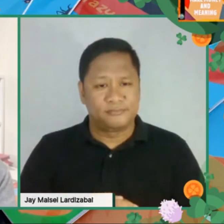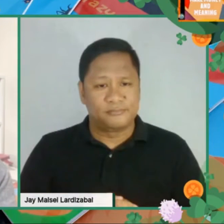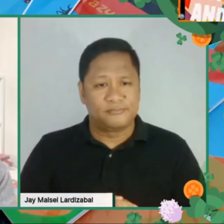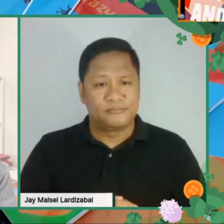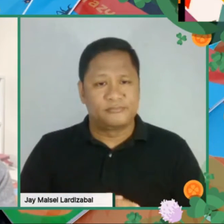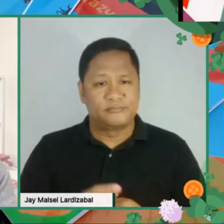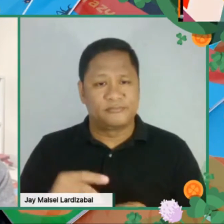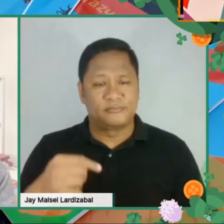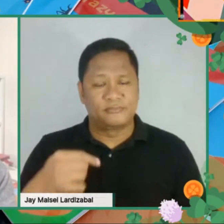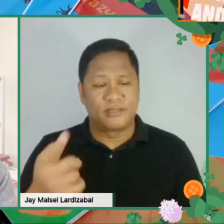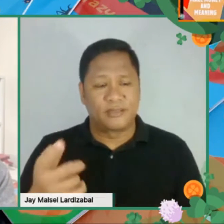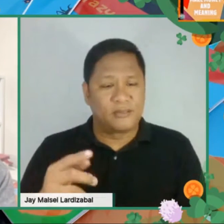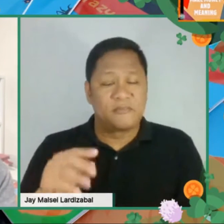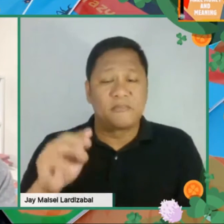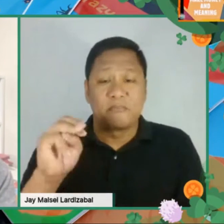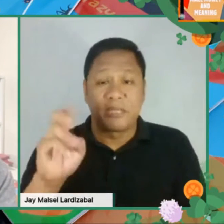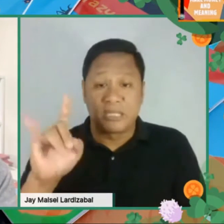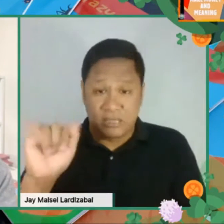and one